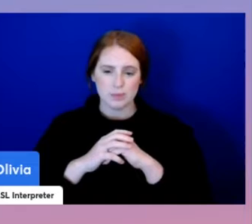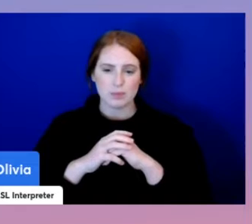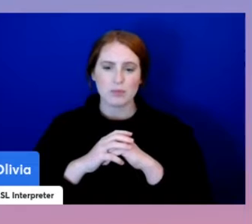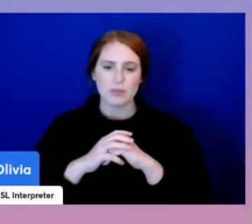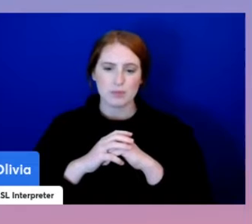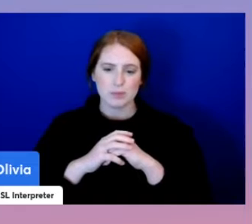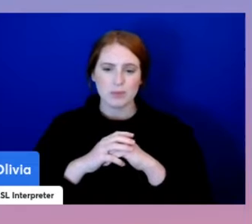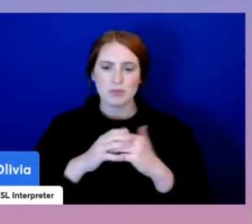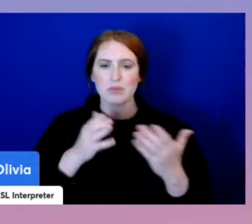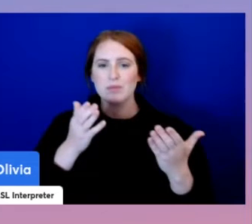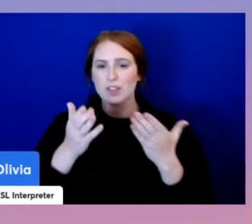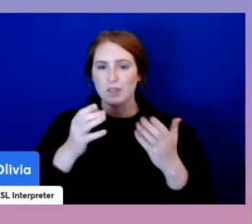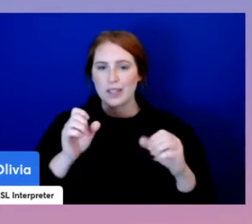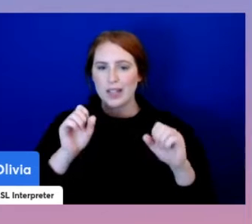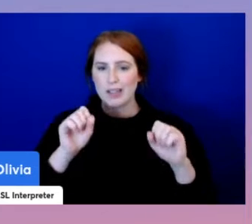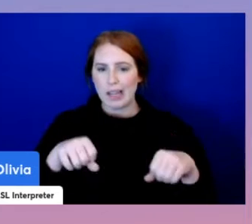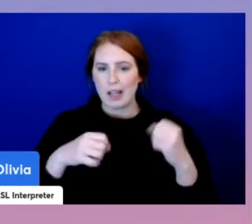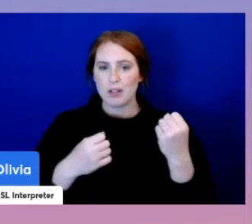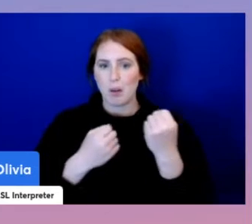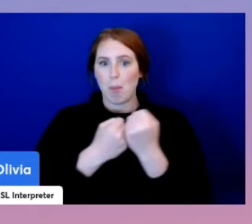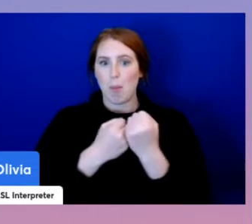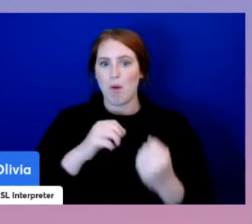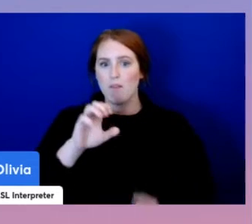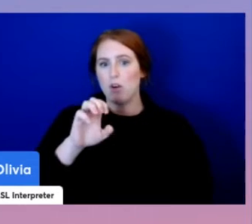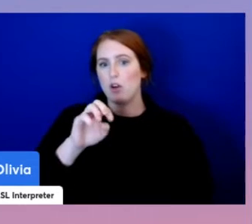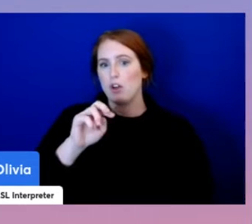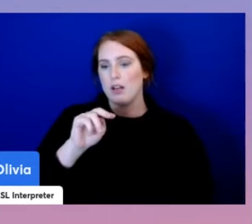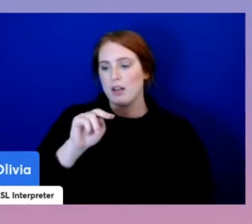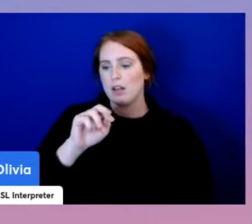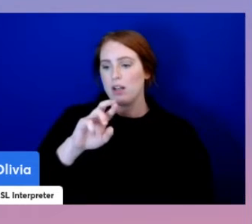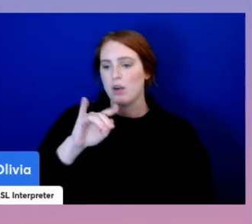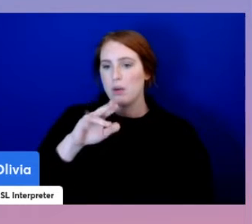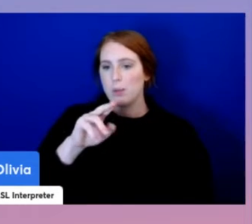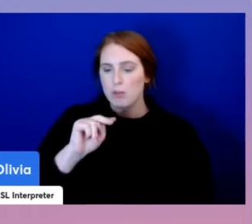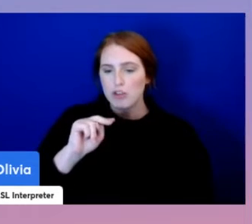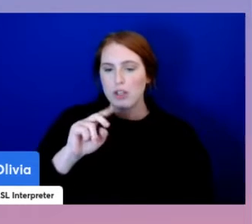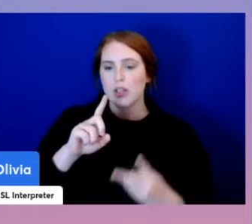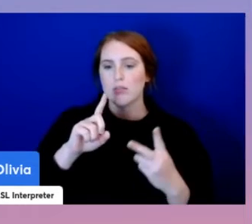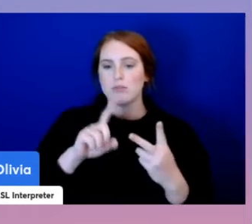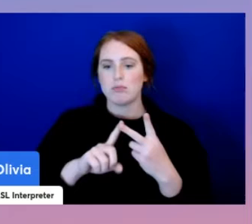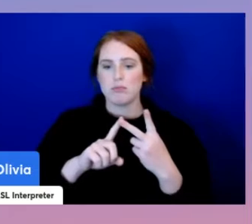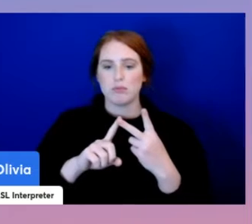can support for encryption, tokenization, and